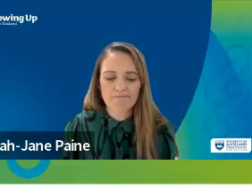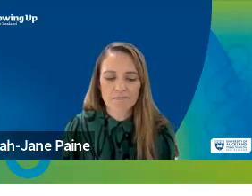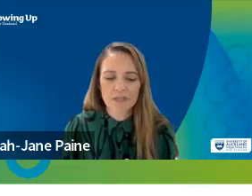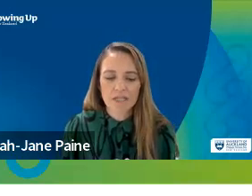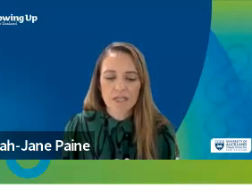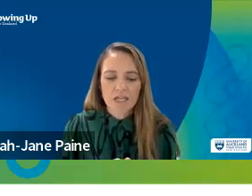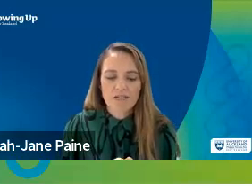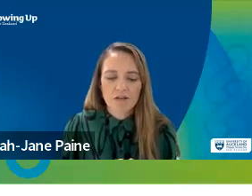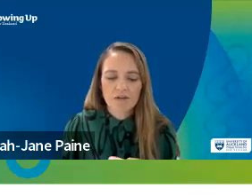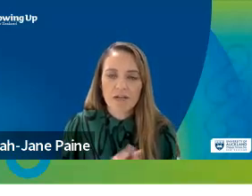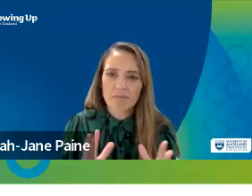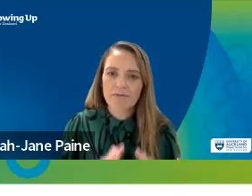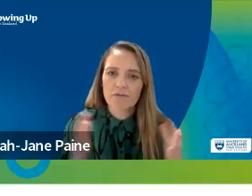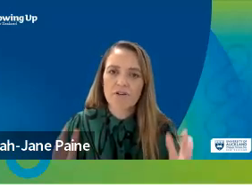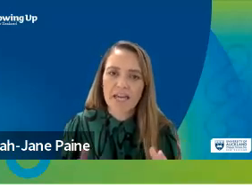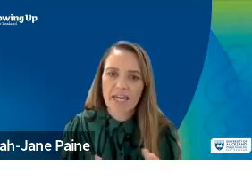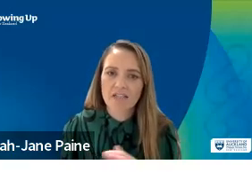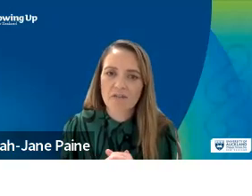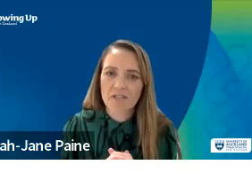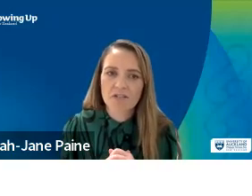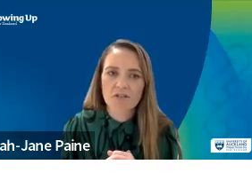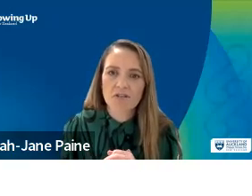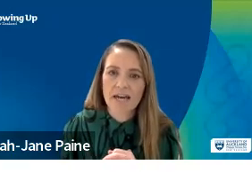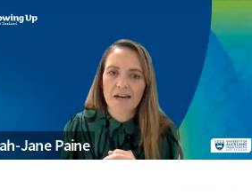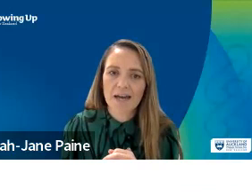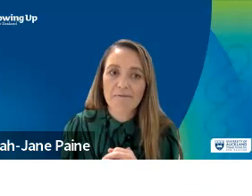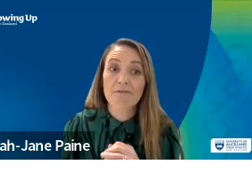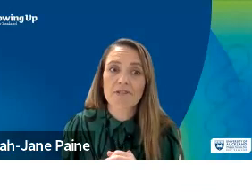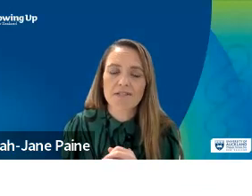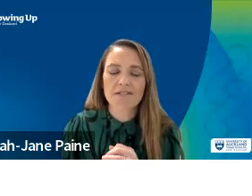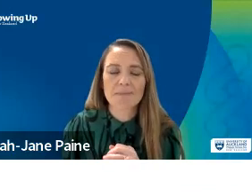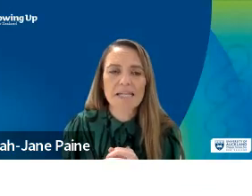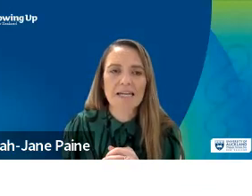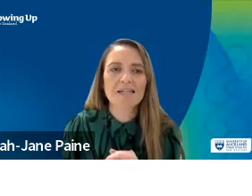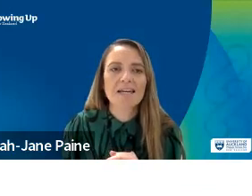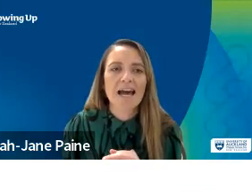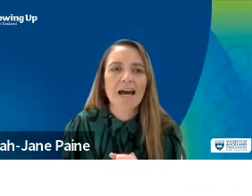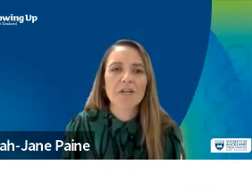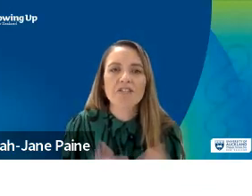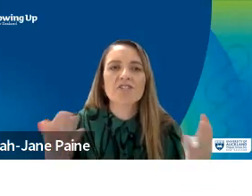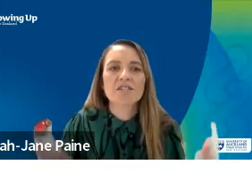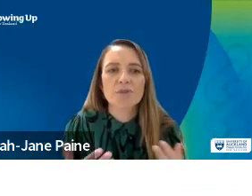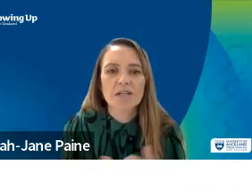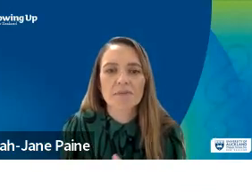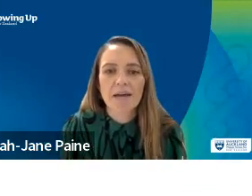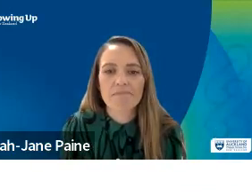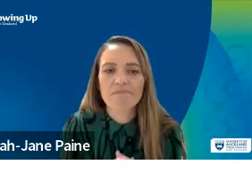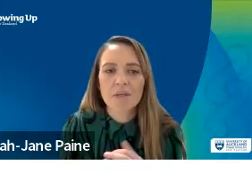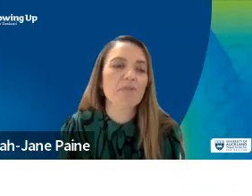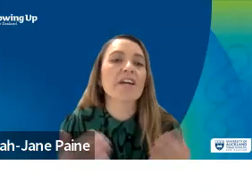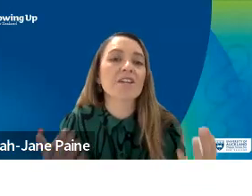later on. So before I hand over to our first speaker, I do just want